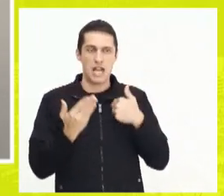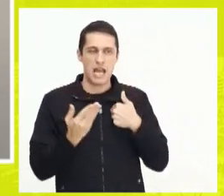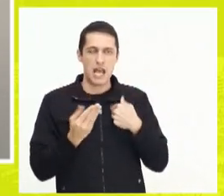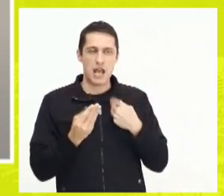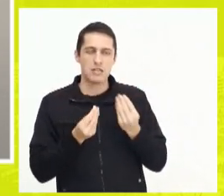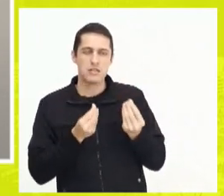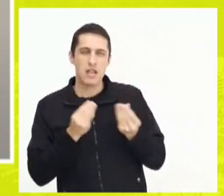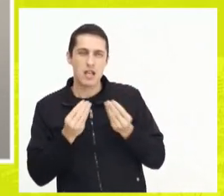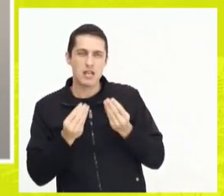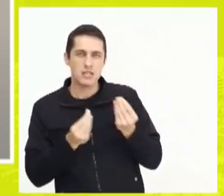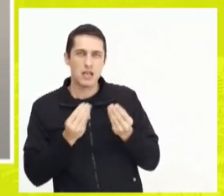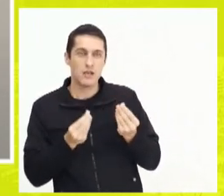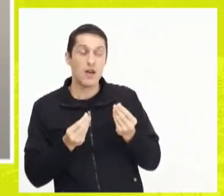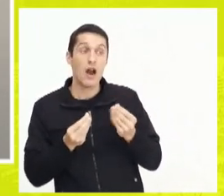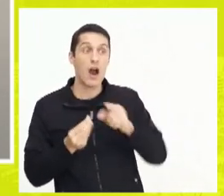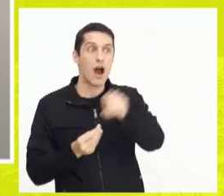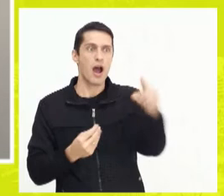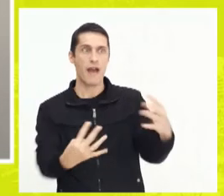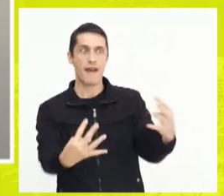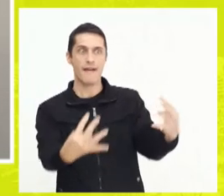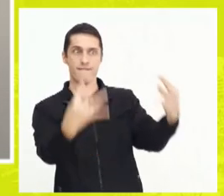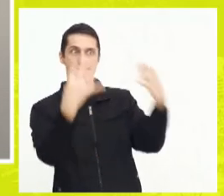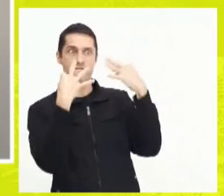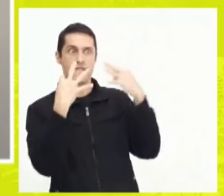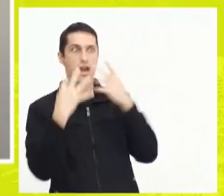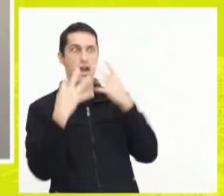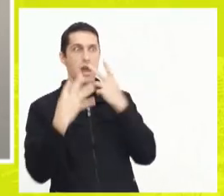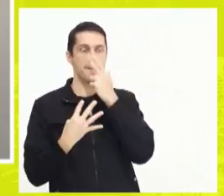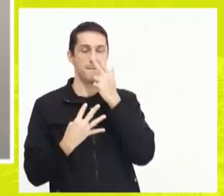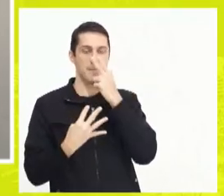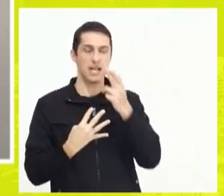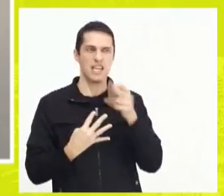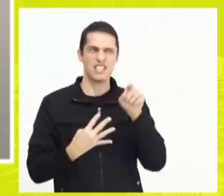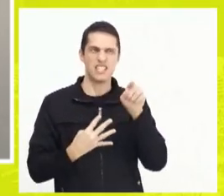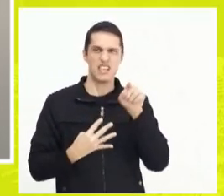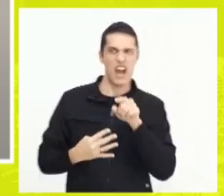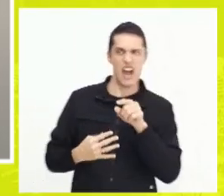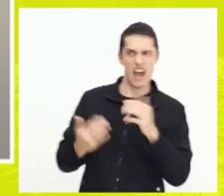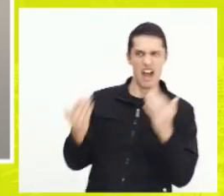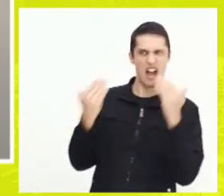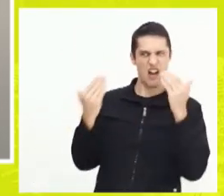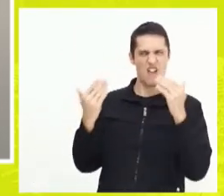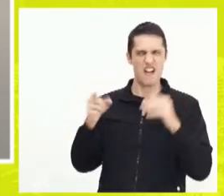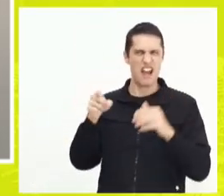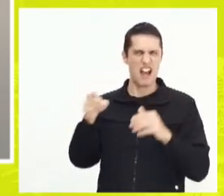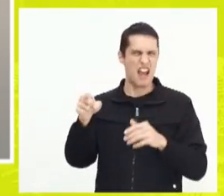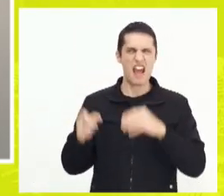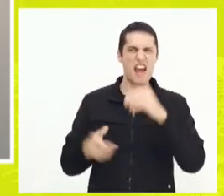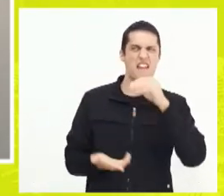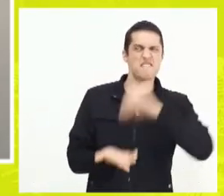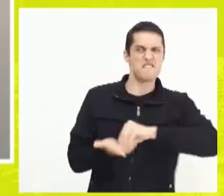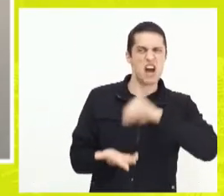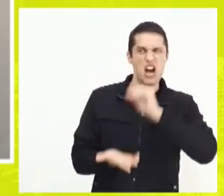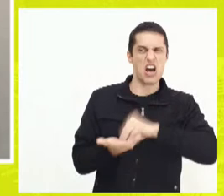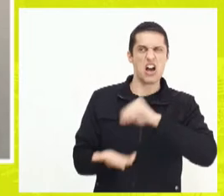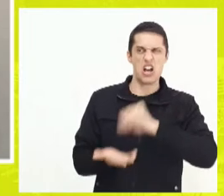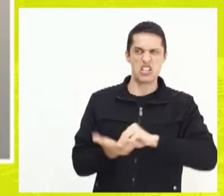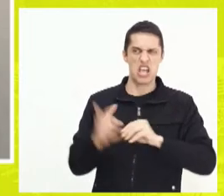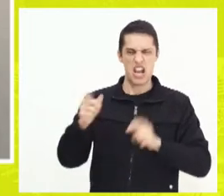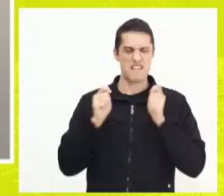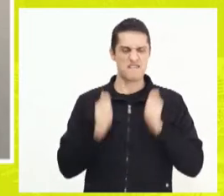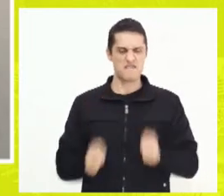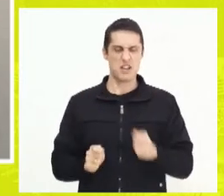criticized they're going to say she's not strong enough things that we hear so many